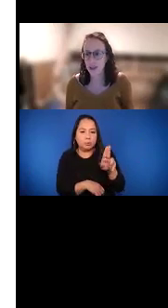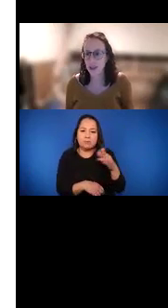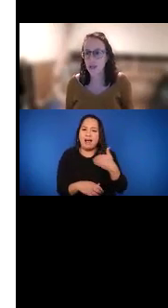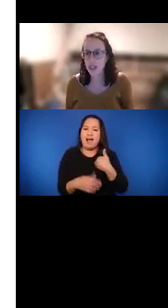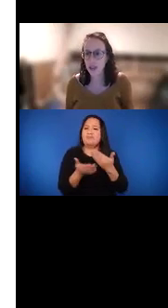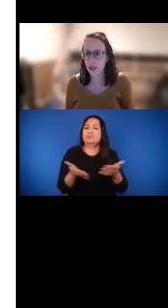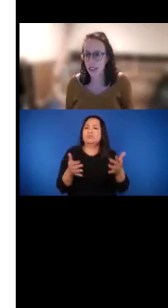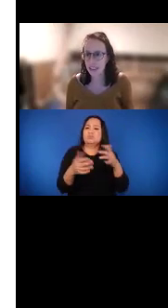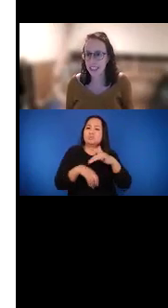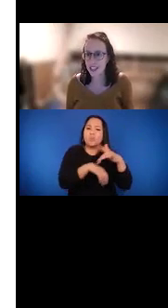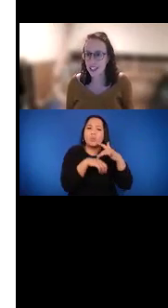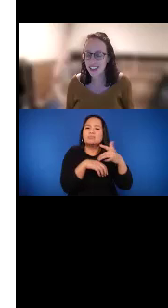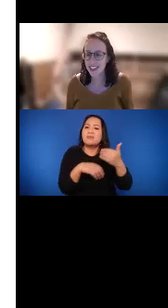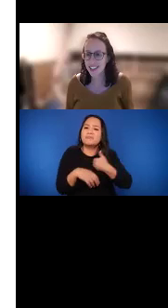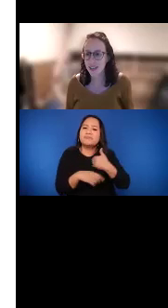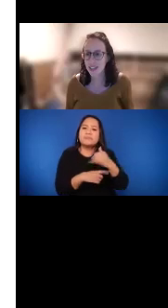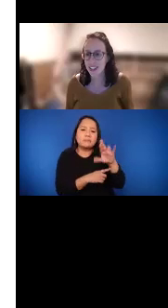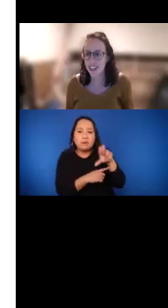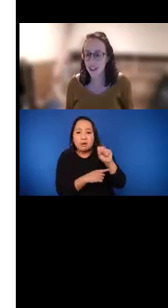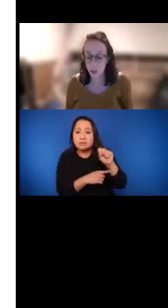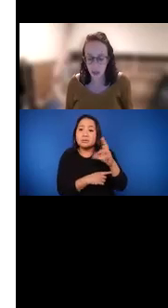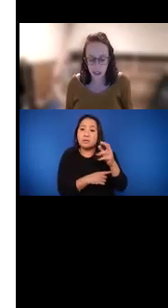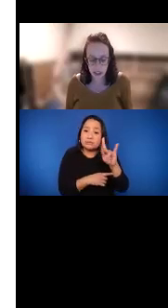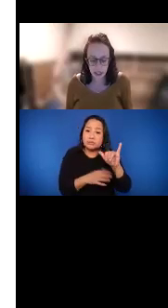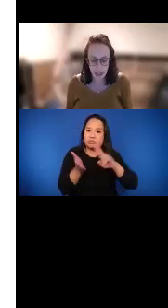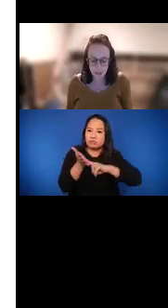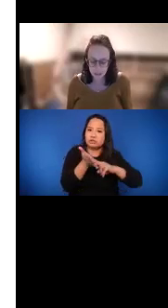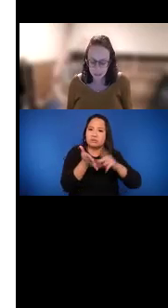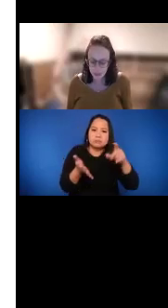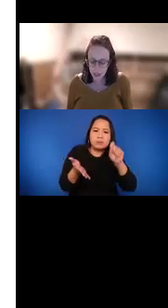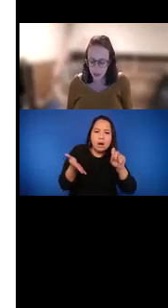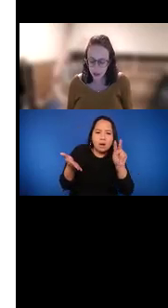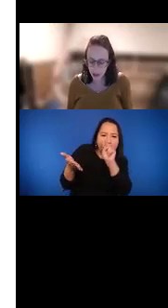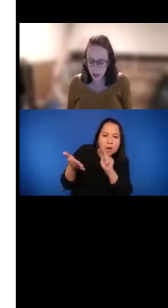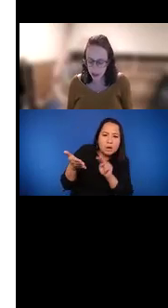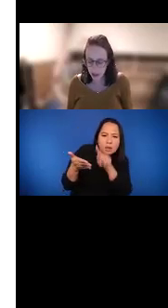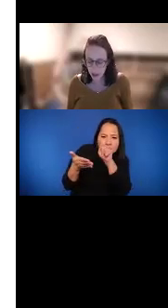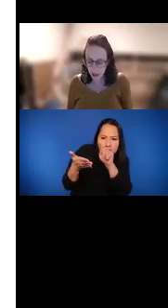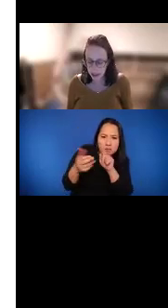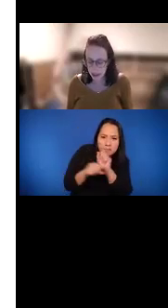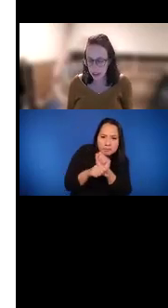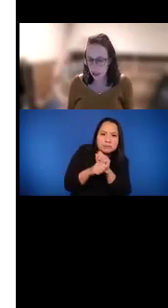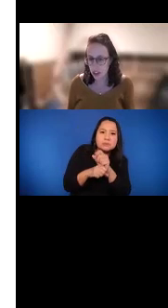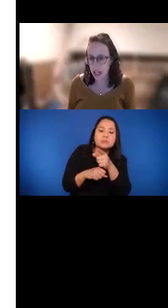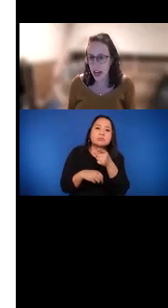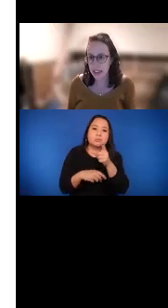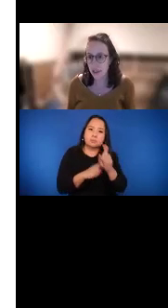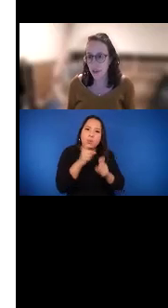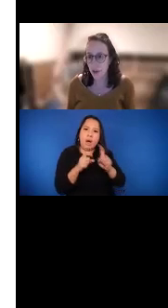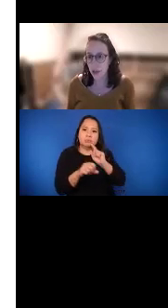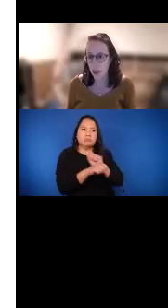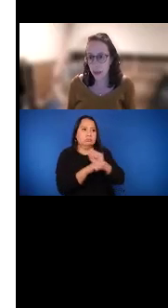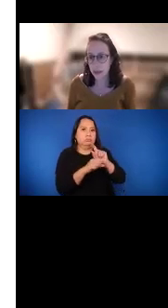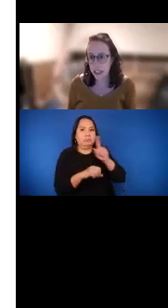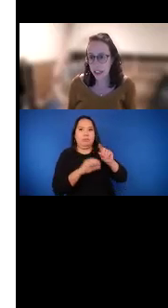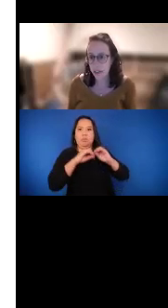donating to a real organization that's doing good work. You can also, as I mentioned, ask